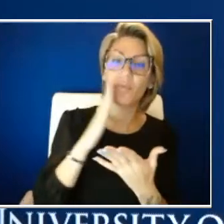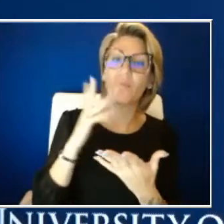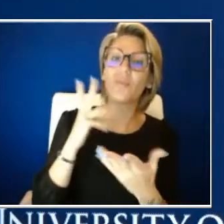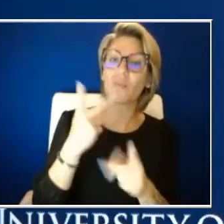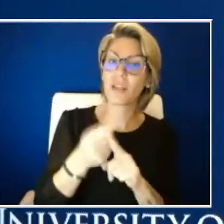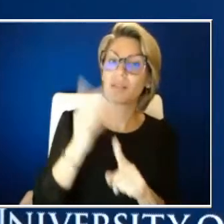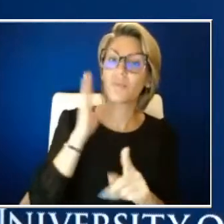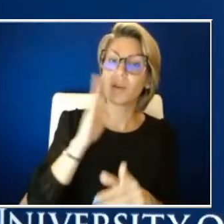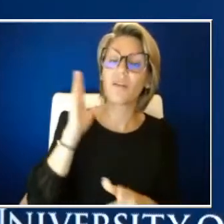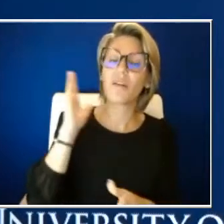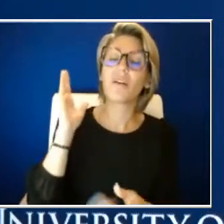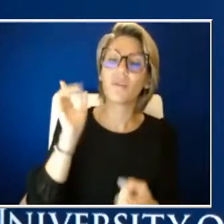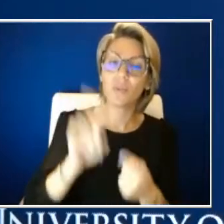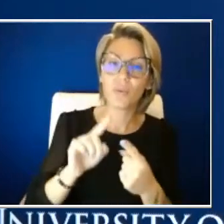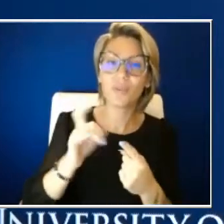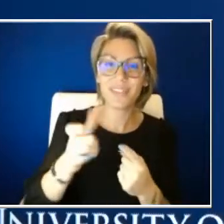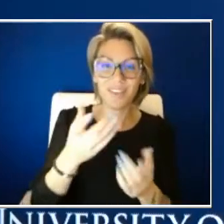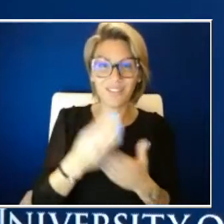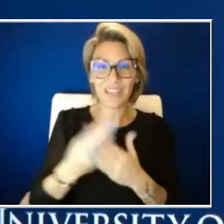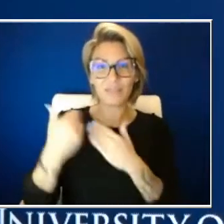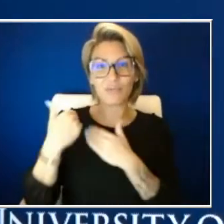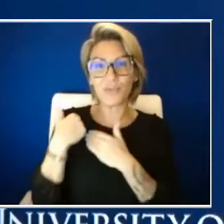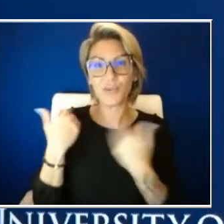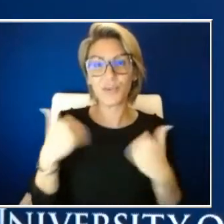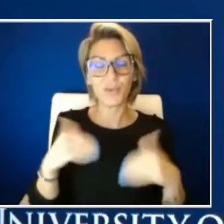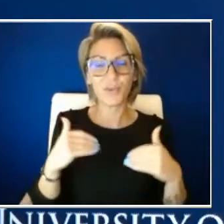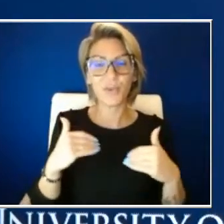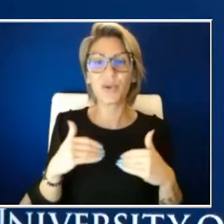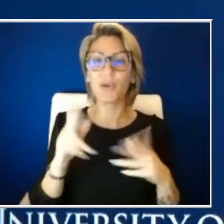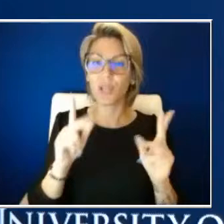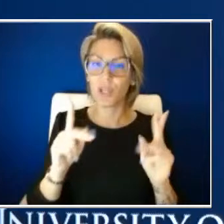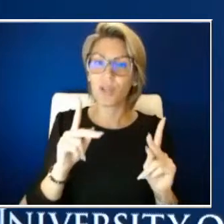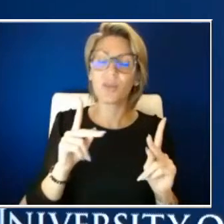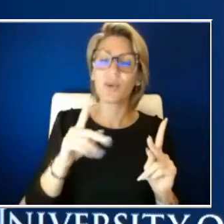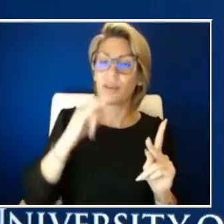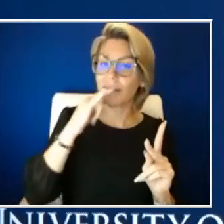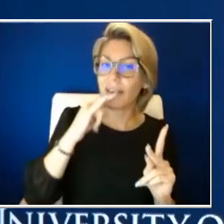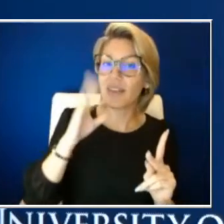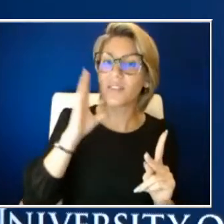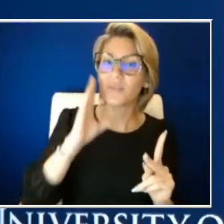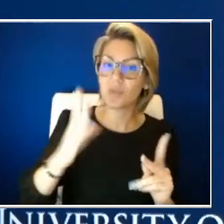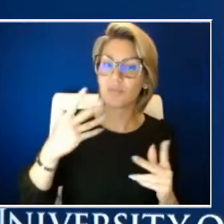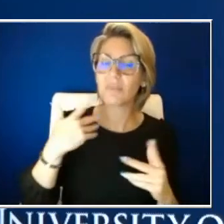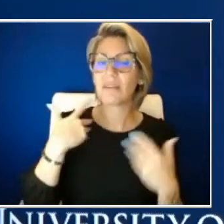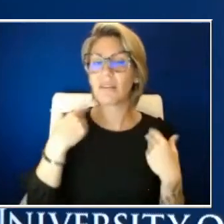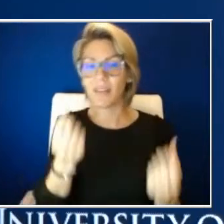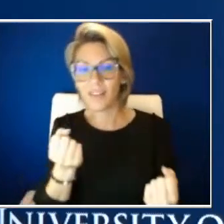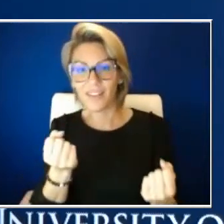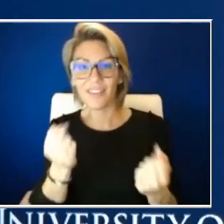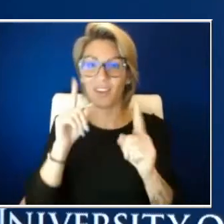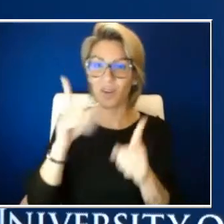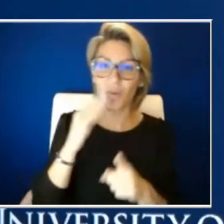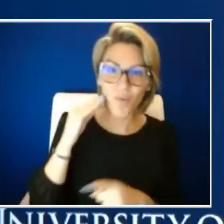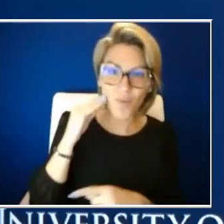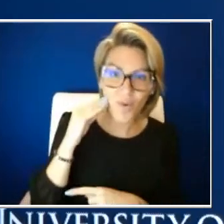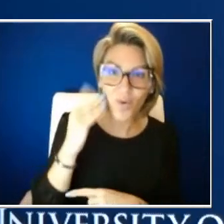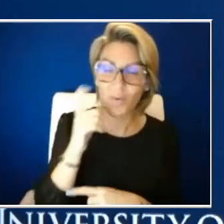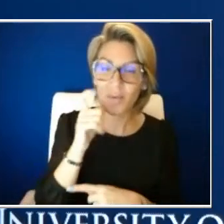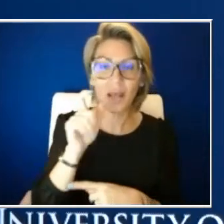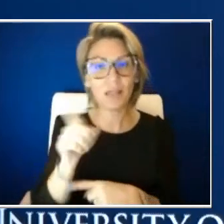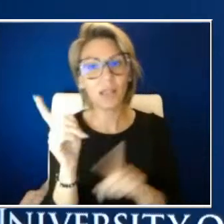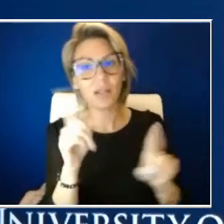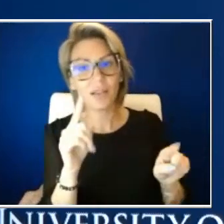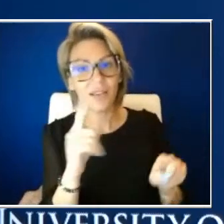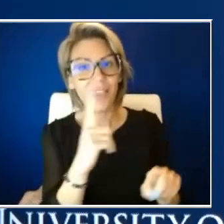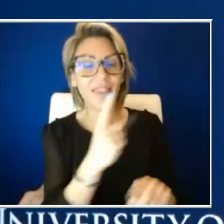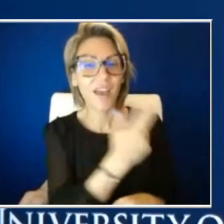burden because people will be well. They won't have to stay home. They can still earn money. They won't have to go to the hospital and be